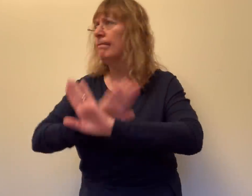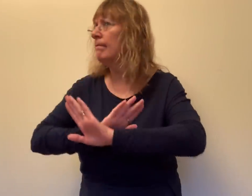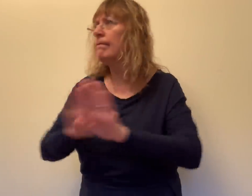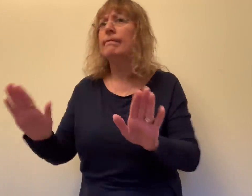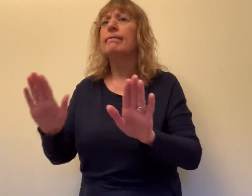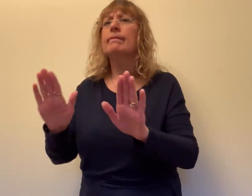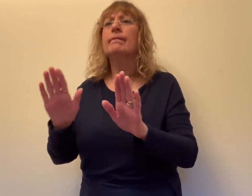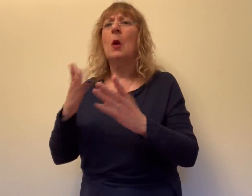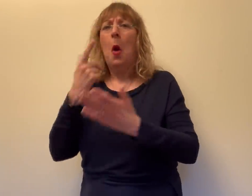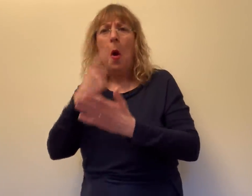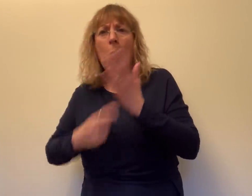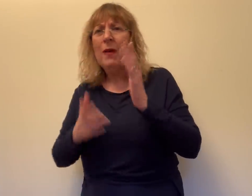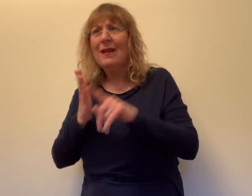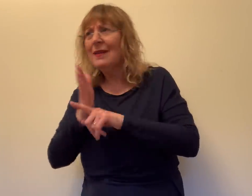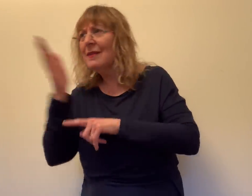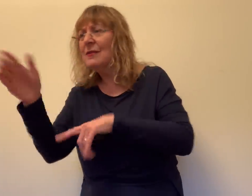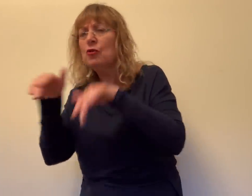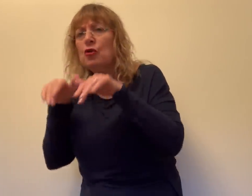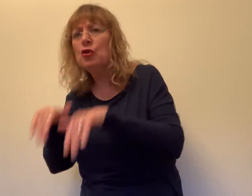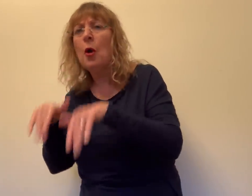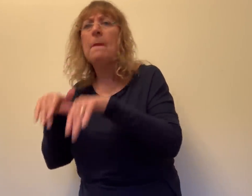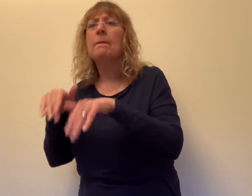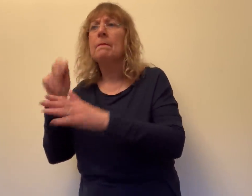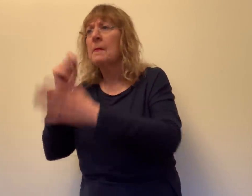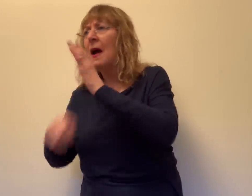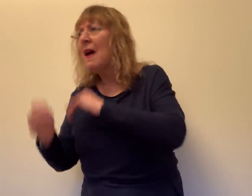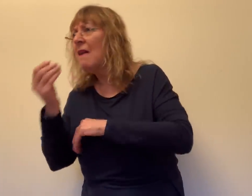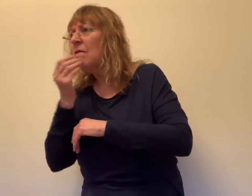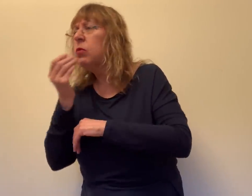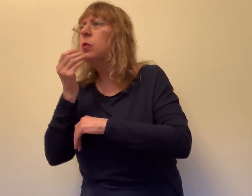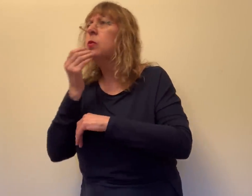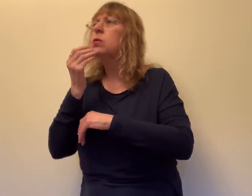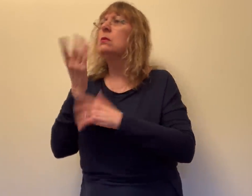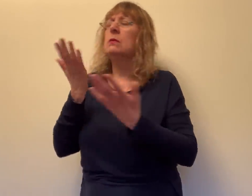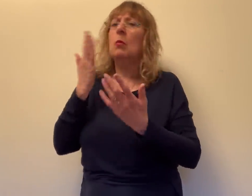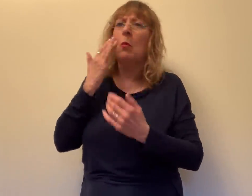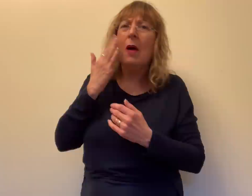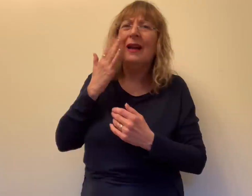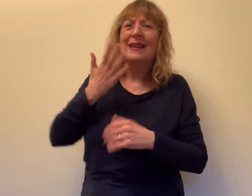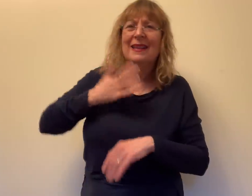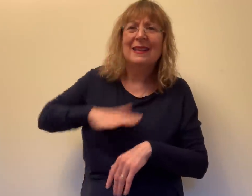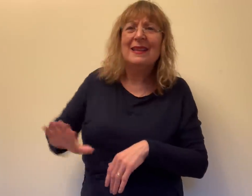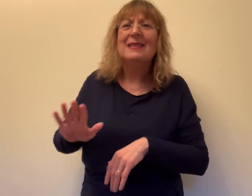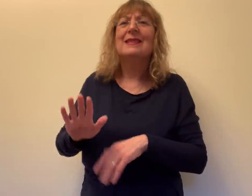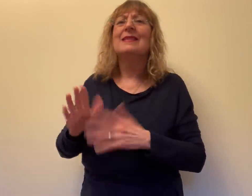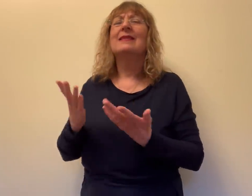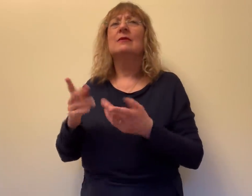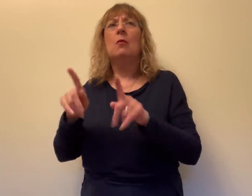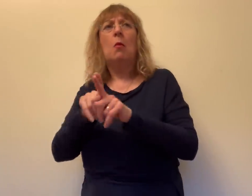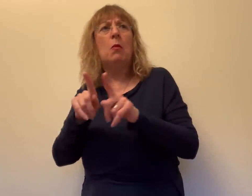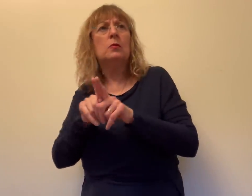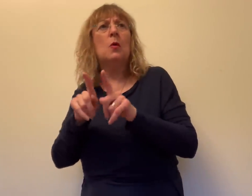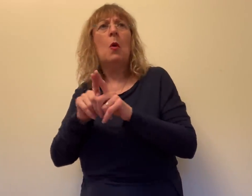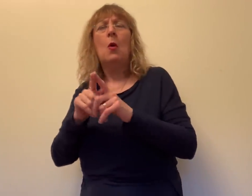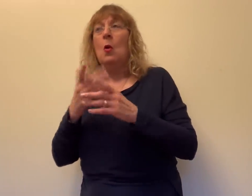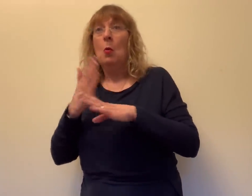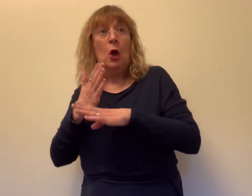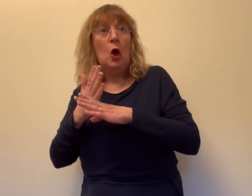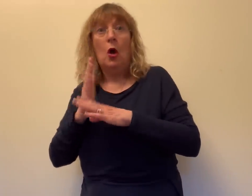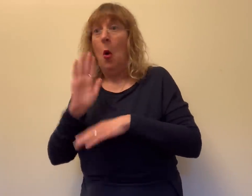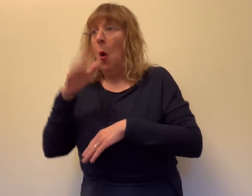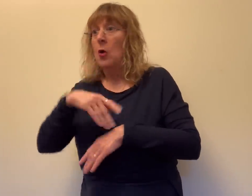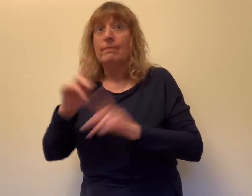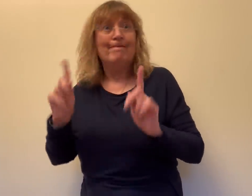basic government information, to stay home and only go out when absolutely necessary, has passed